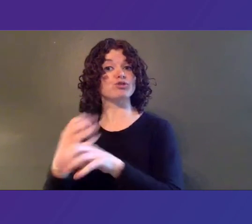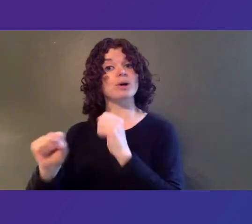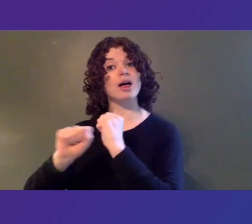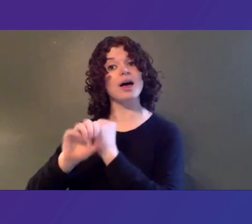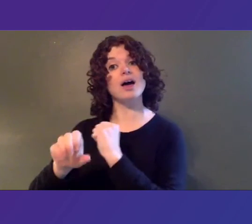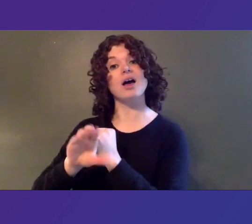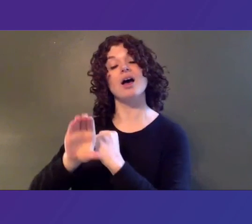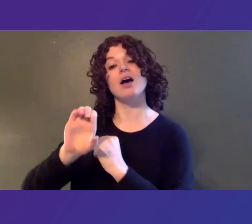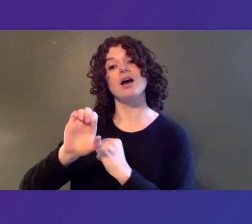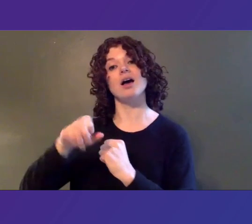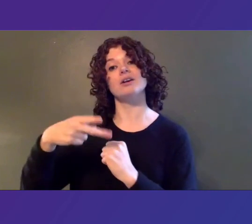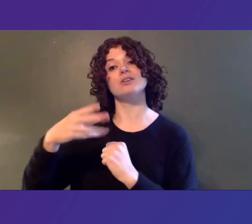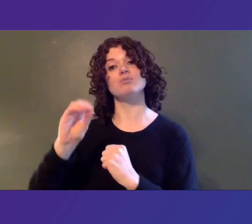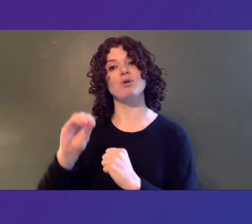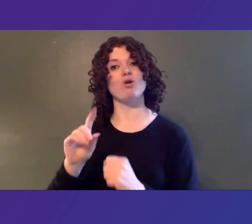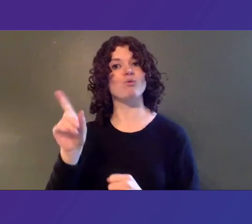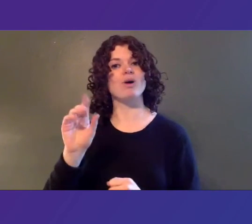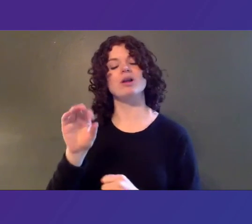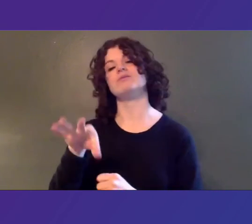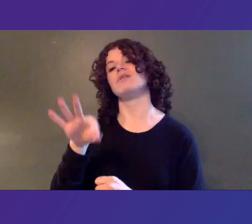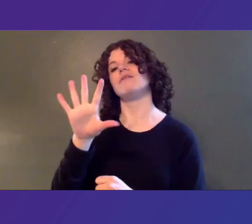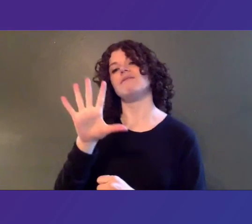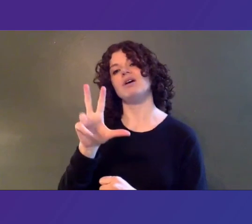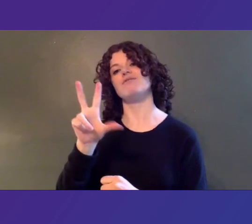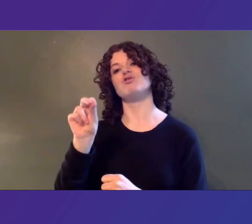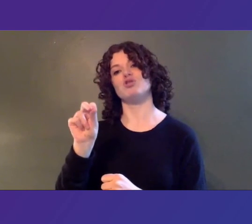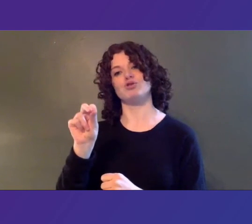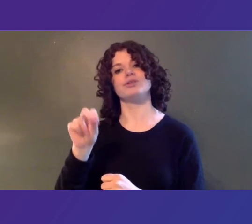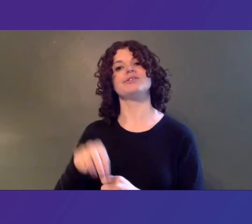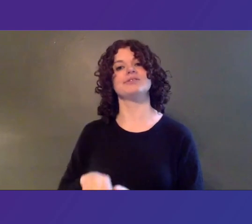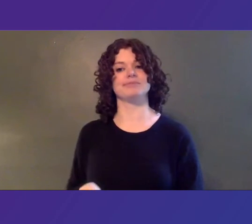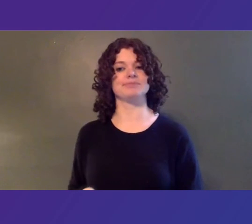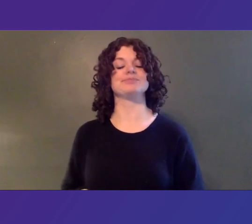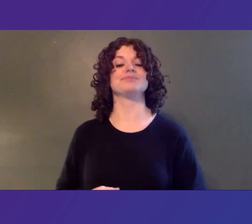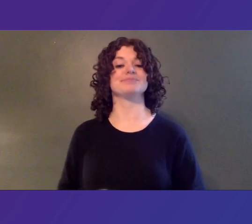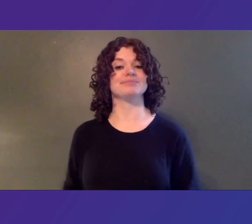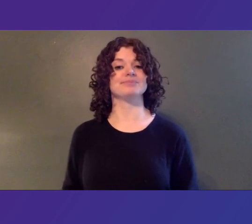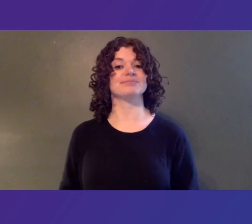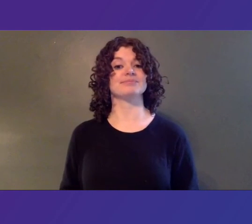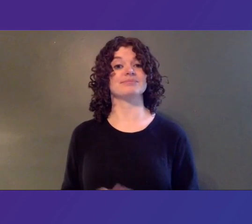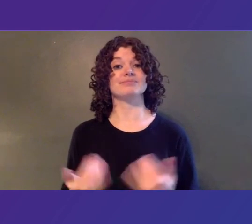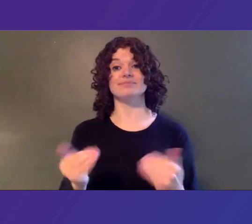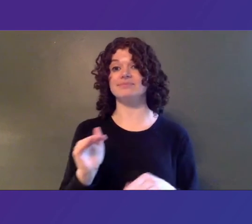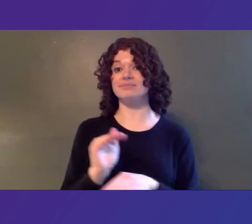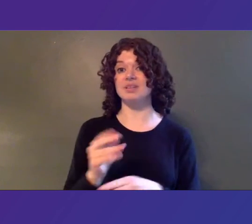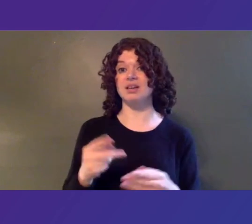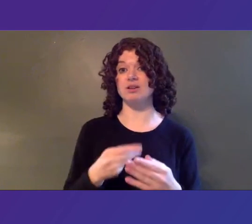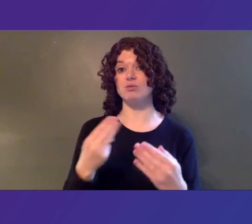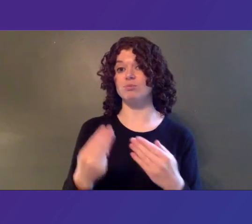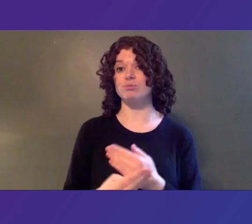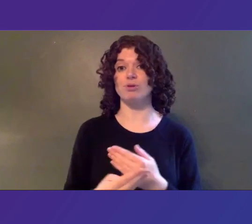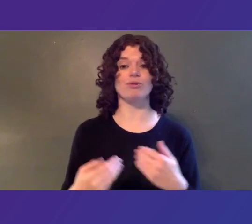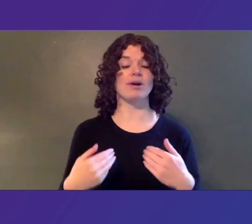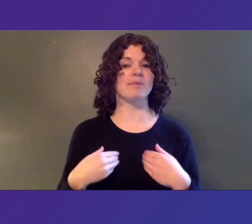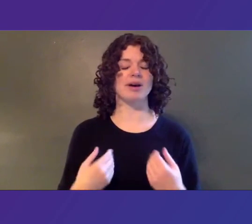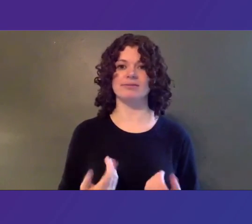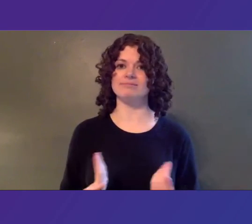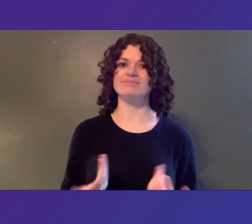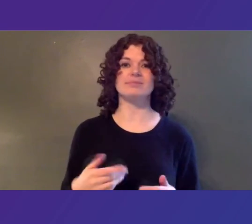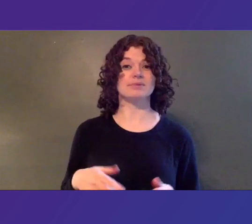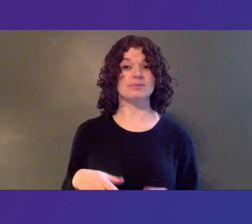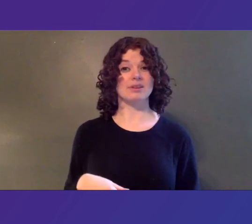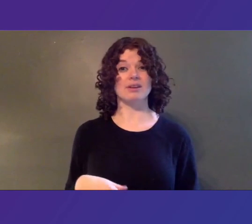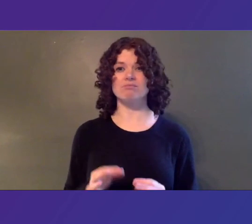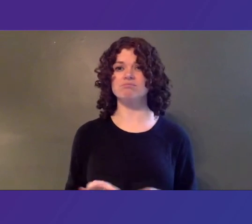Eastern Time at the exhibitor hall. Tonight's program includes a pivotal keynote